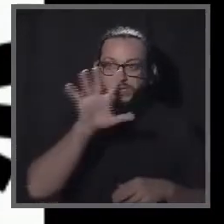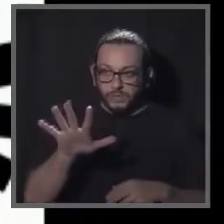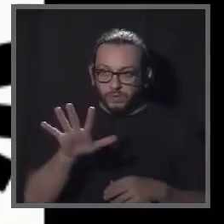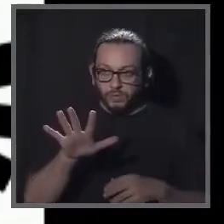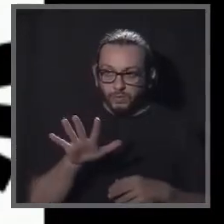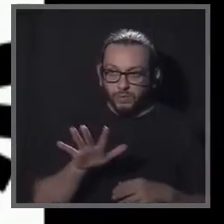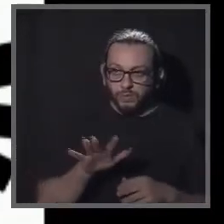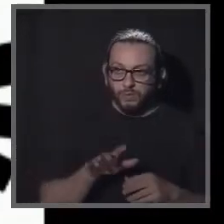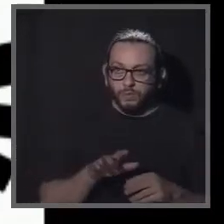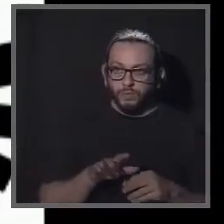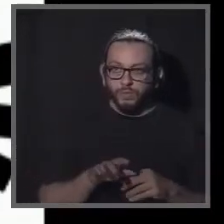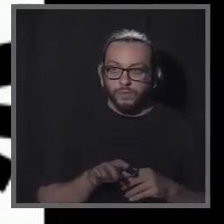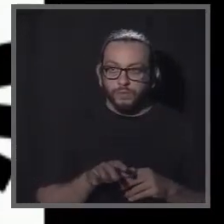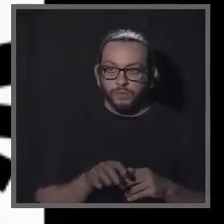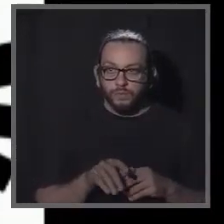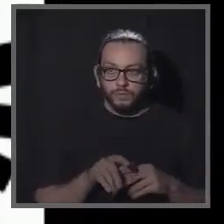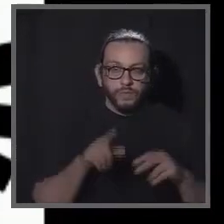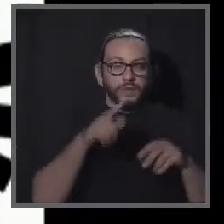like a puzzle, actually.